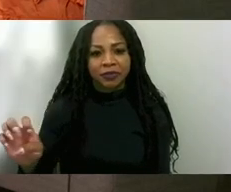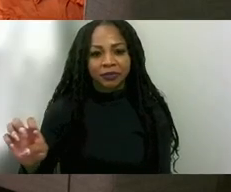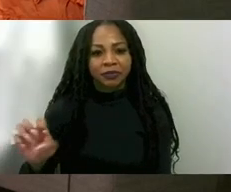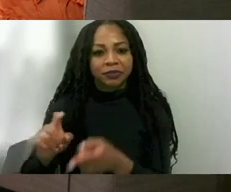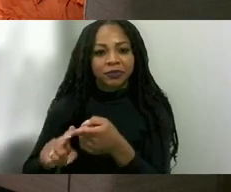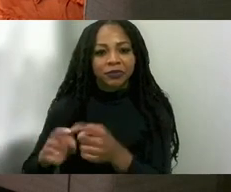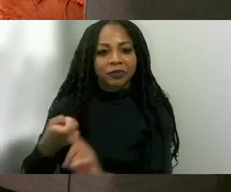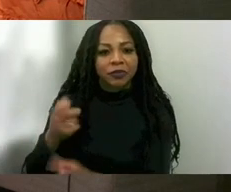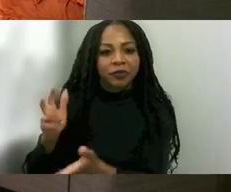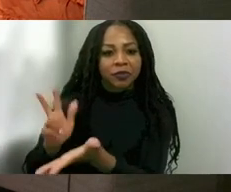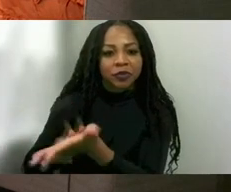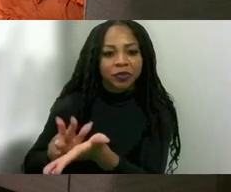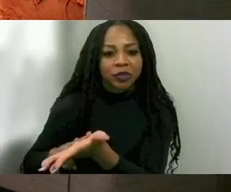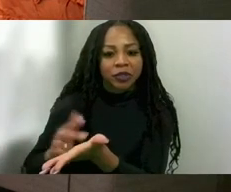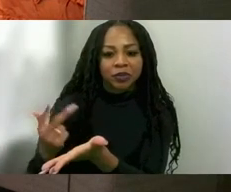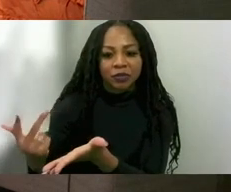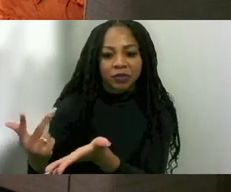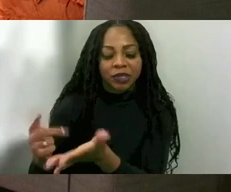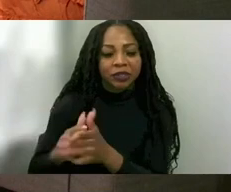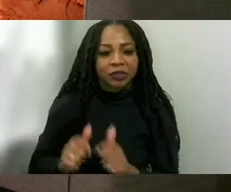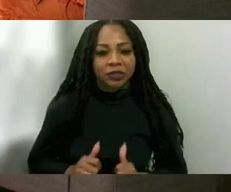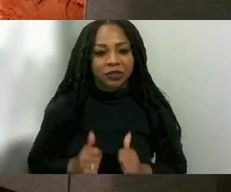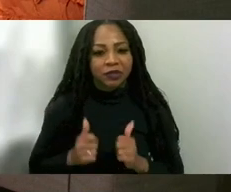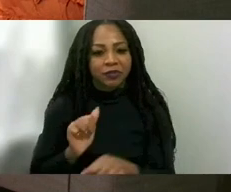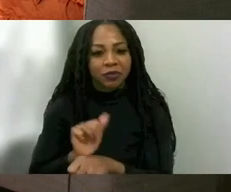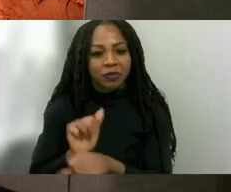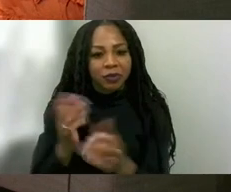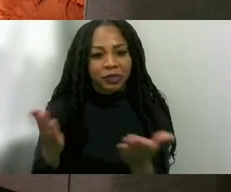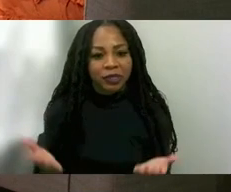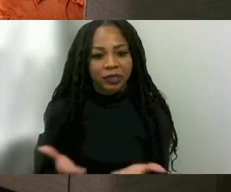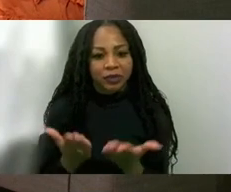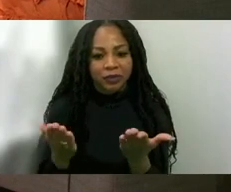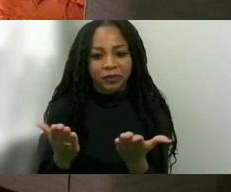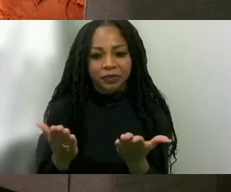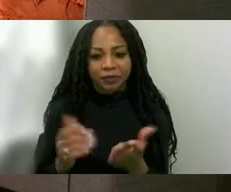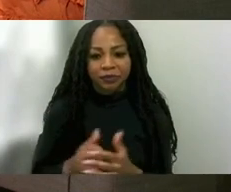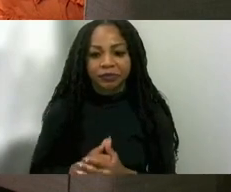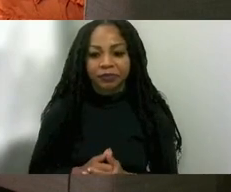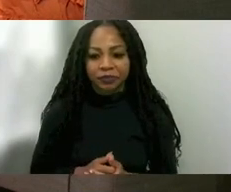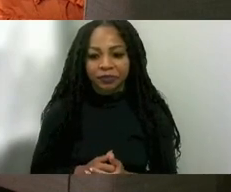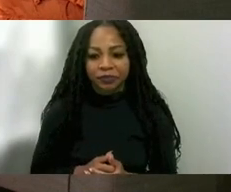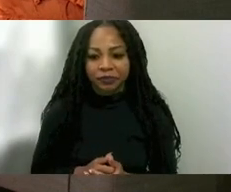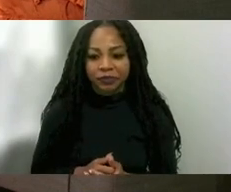3 and lives and works here in Tikaranto.